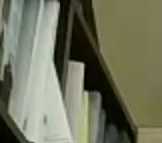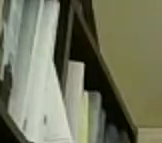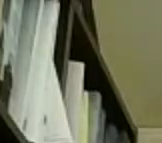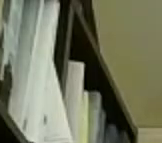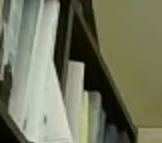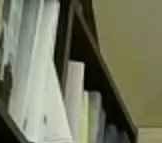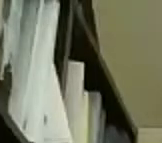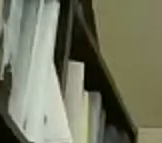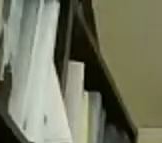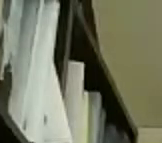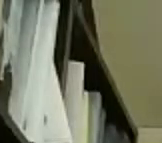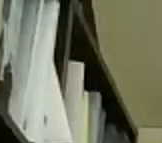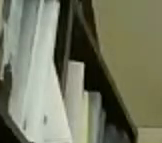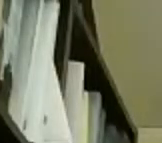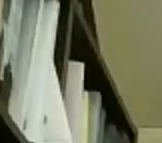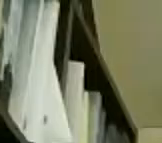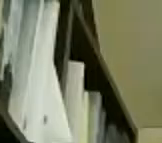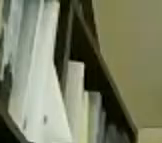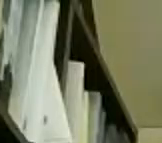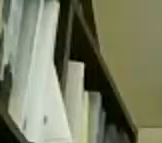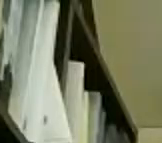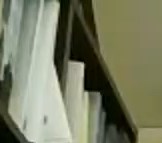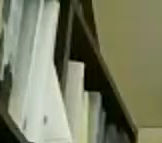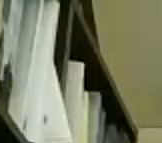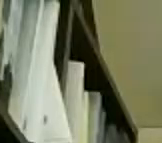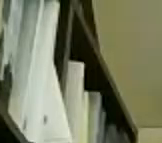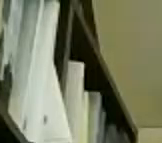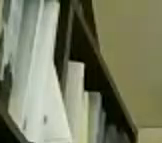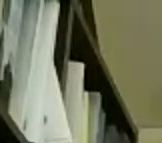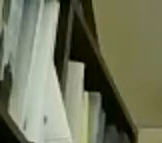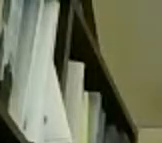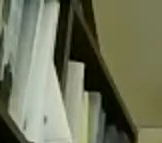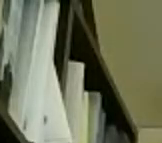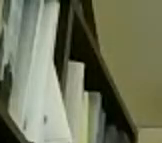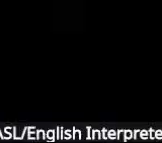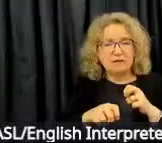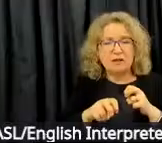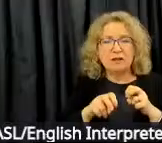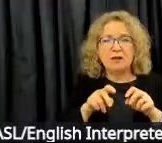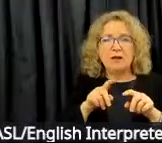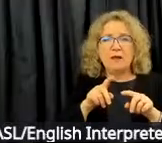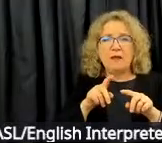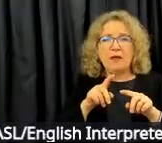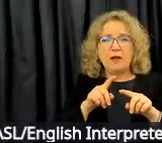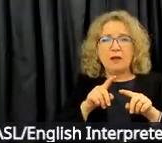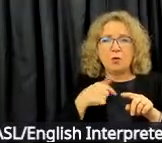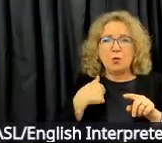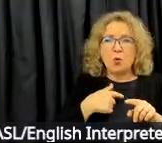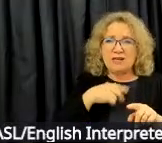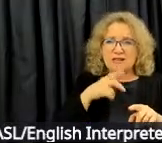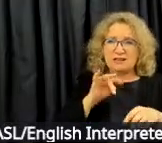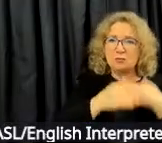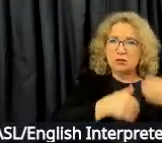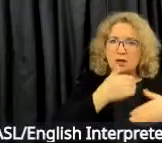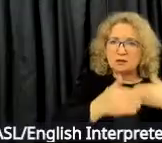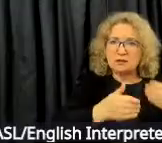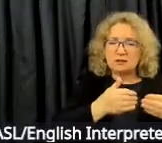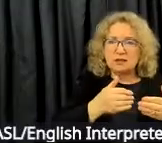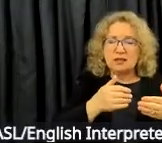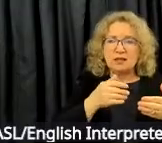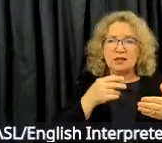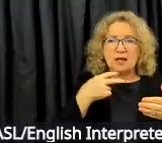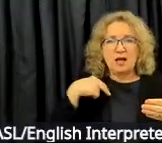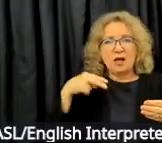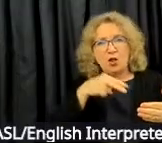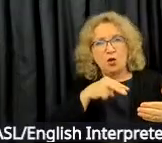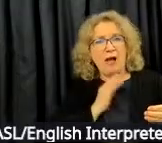a way that would bring everyone on board, because I know that there just are people who